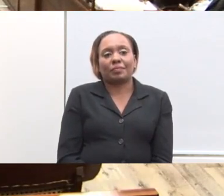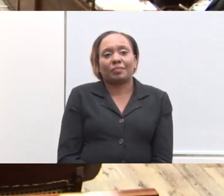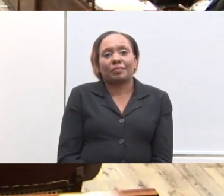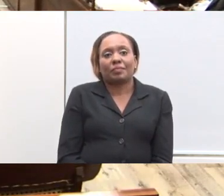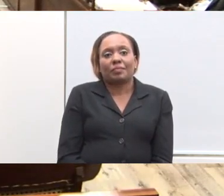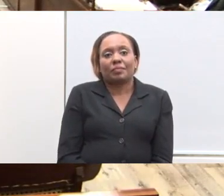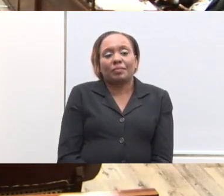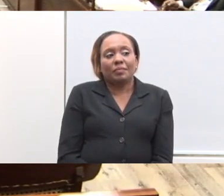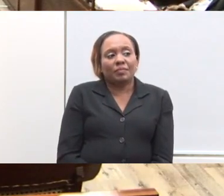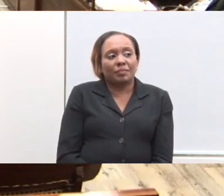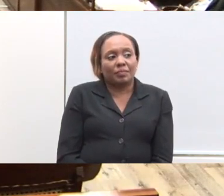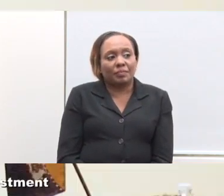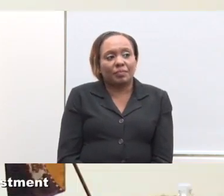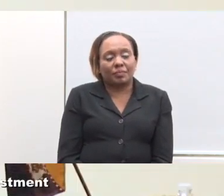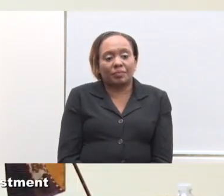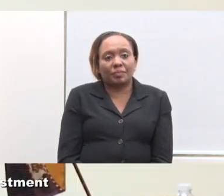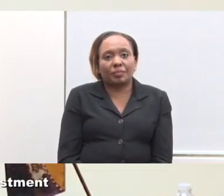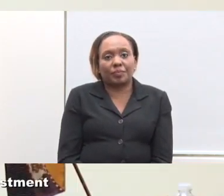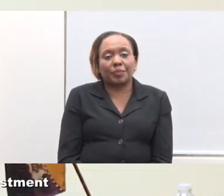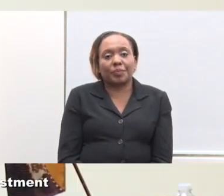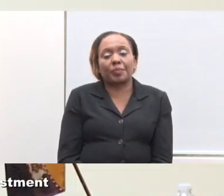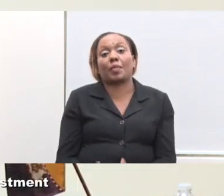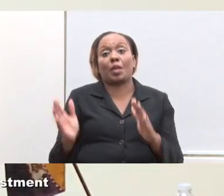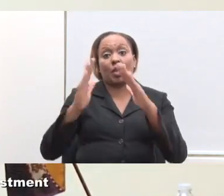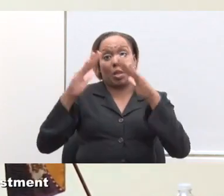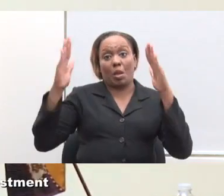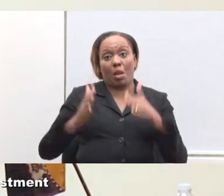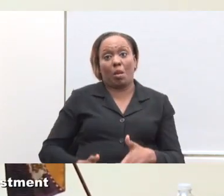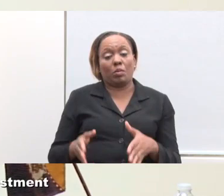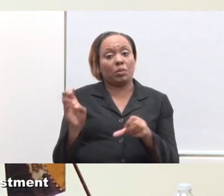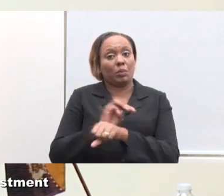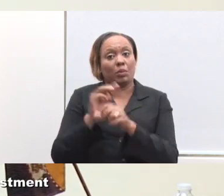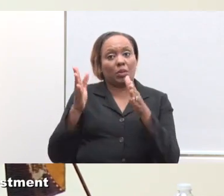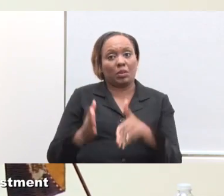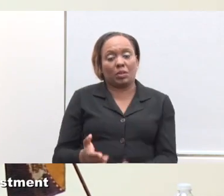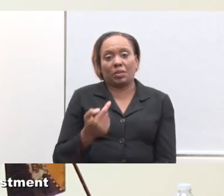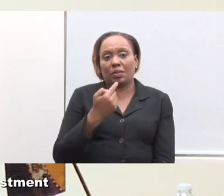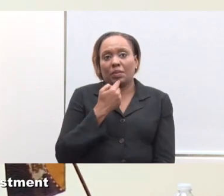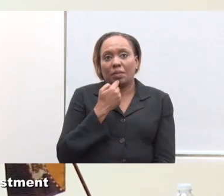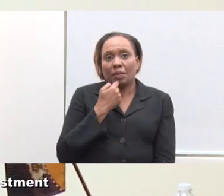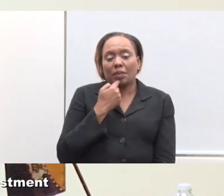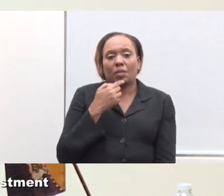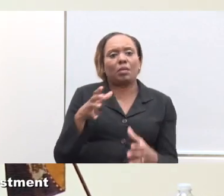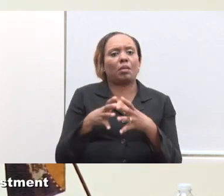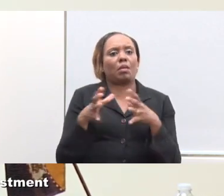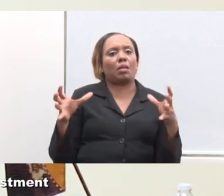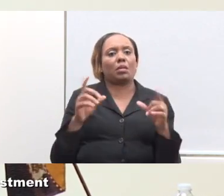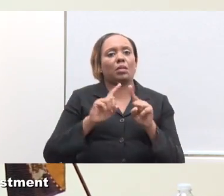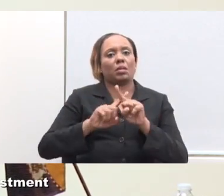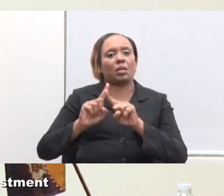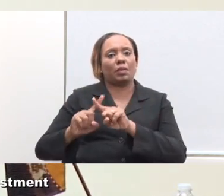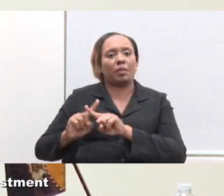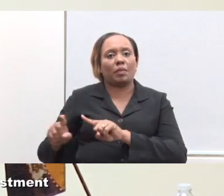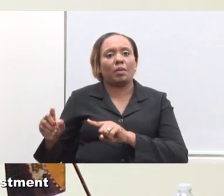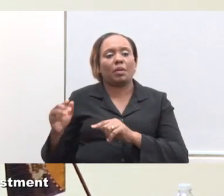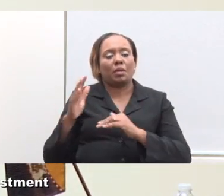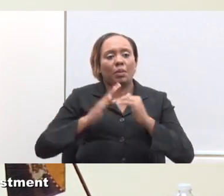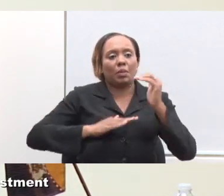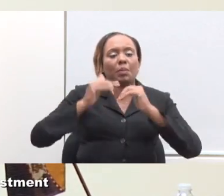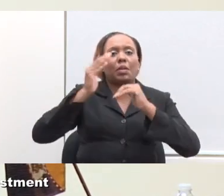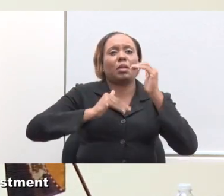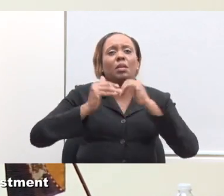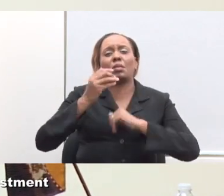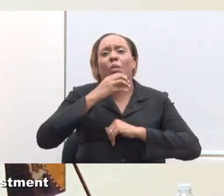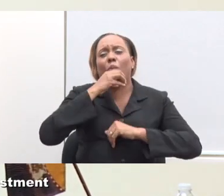Mr. Speaker, the Minister of Housing has reported to me that there have been a number of buildings that are derelict.